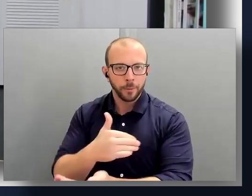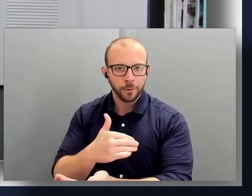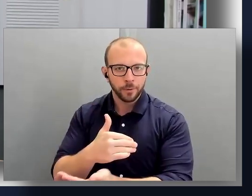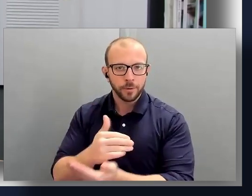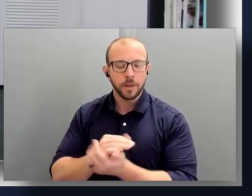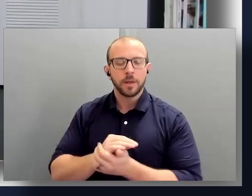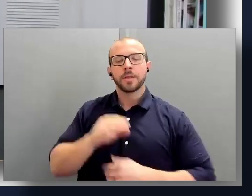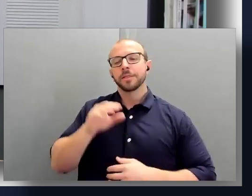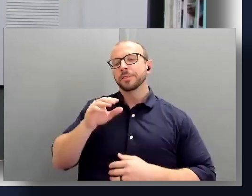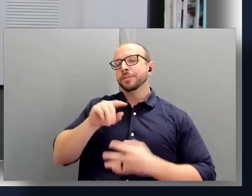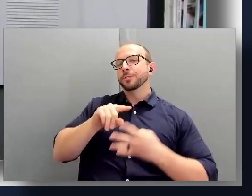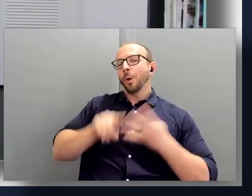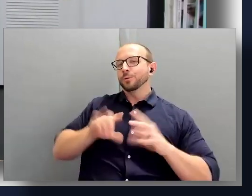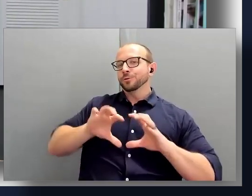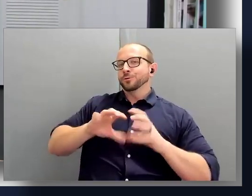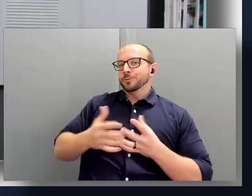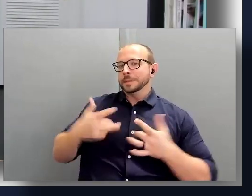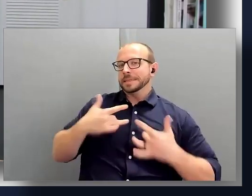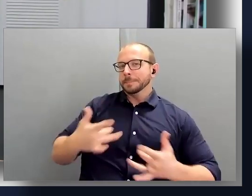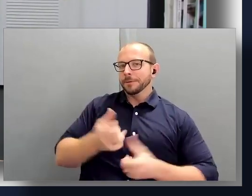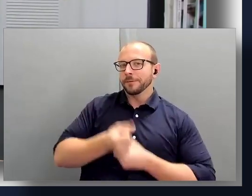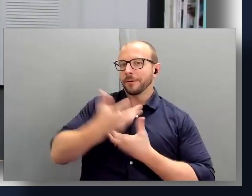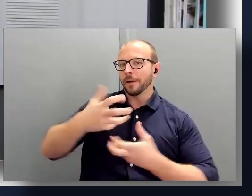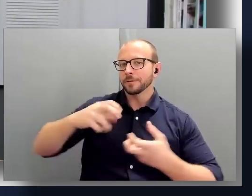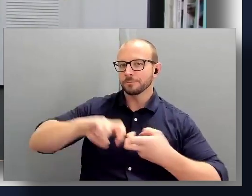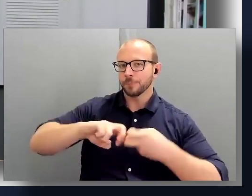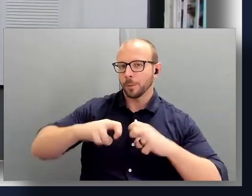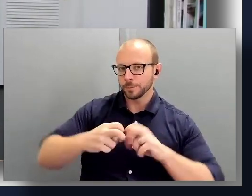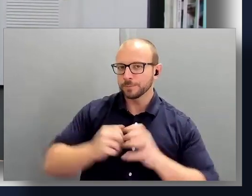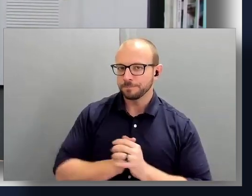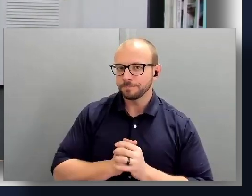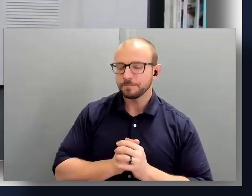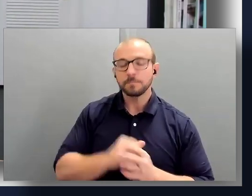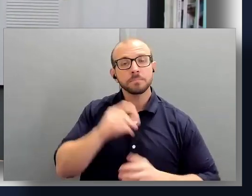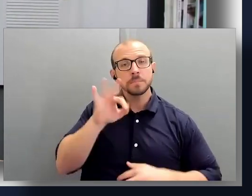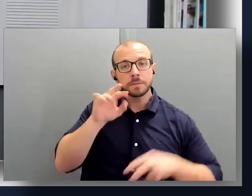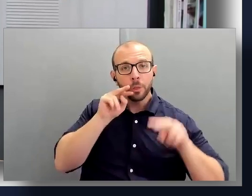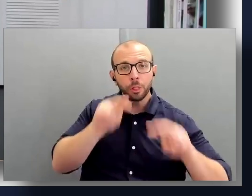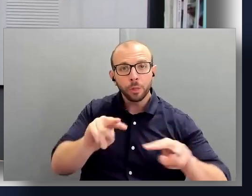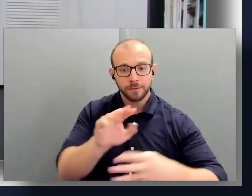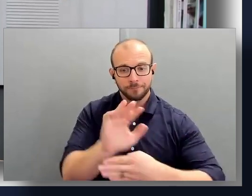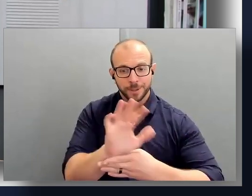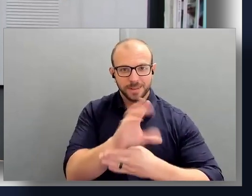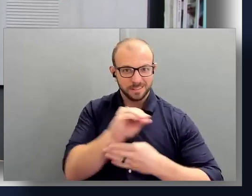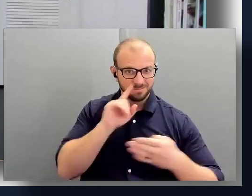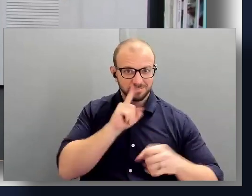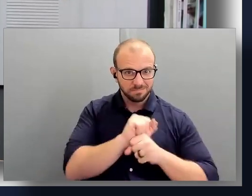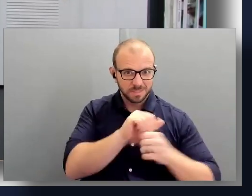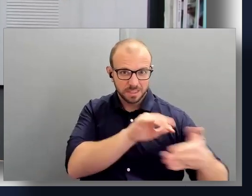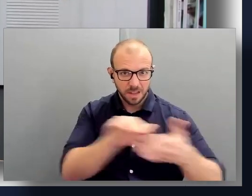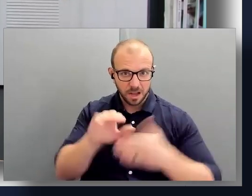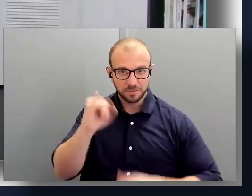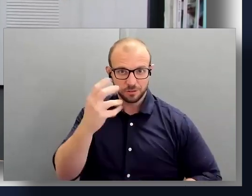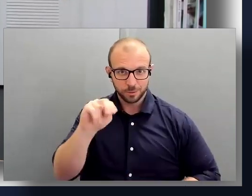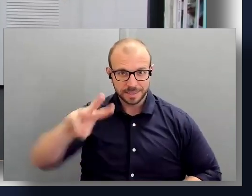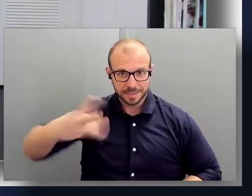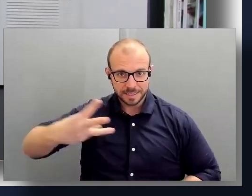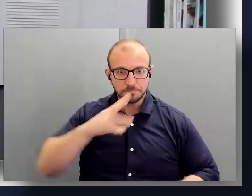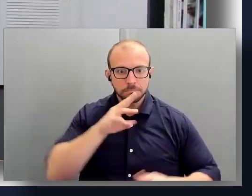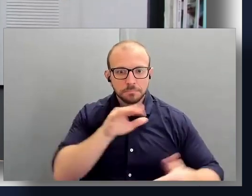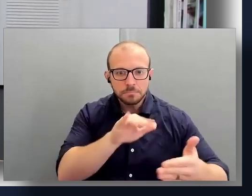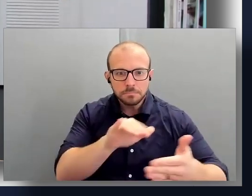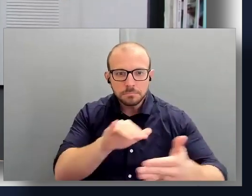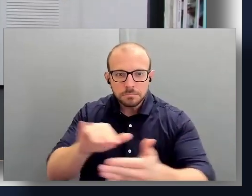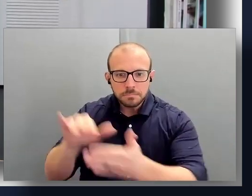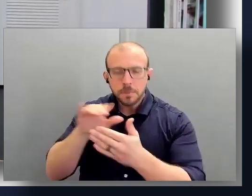So those are the groups that tend to cause trouble. And if you look at videos and you study what happened in January